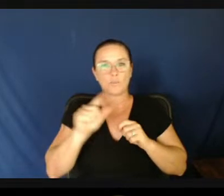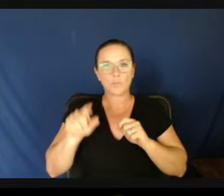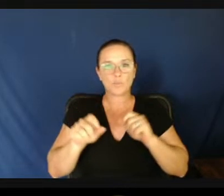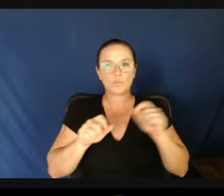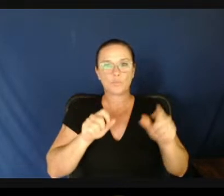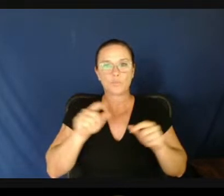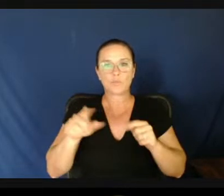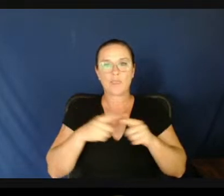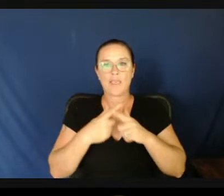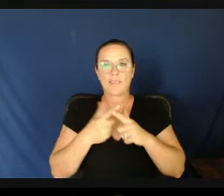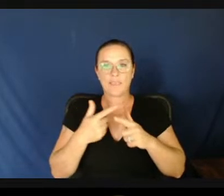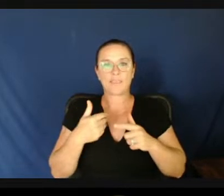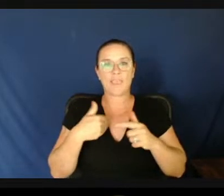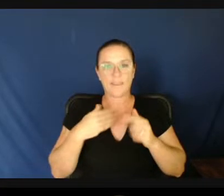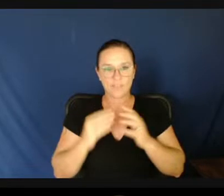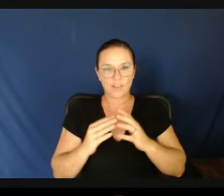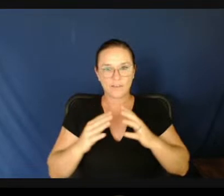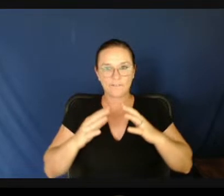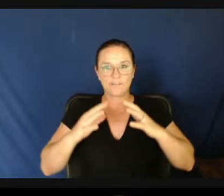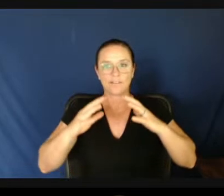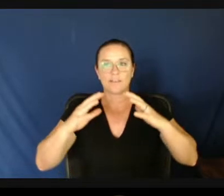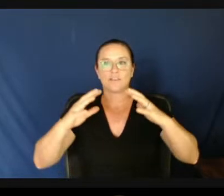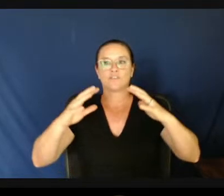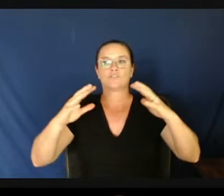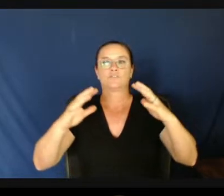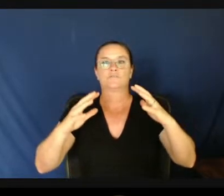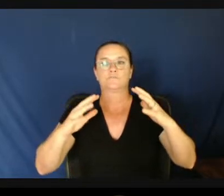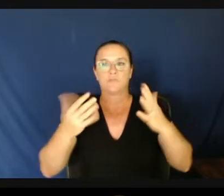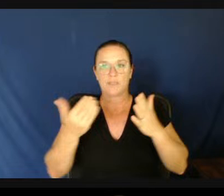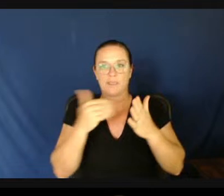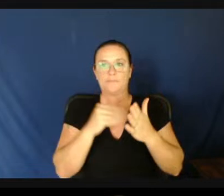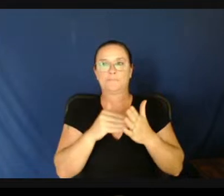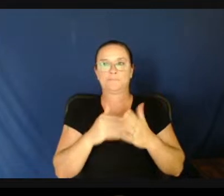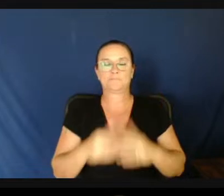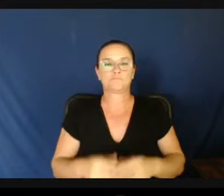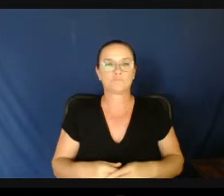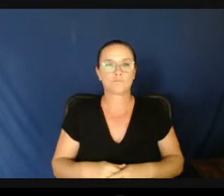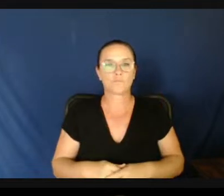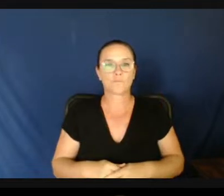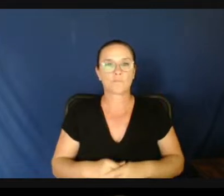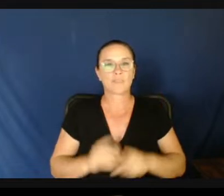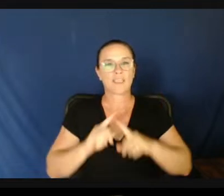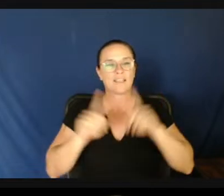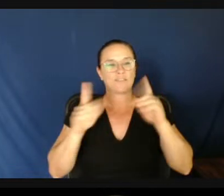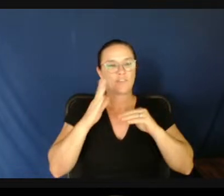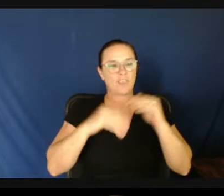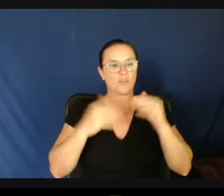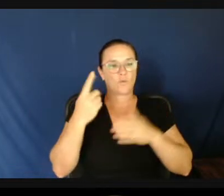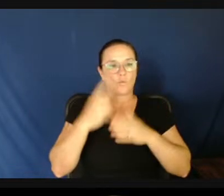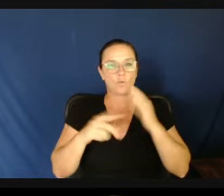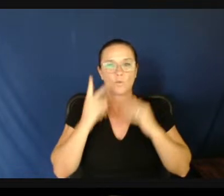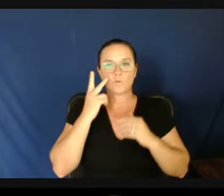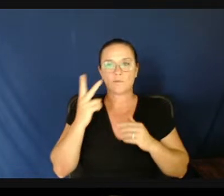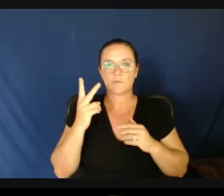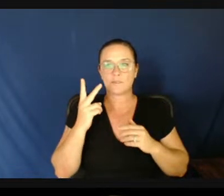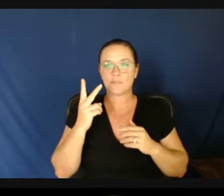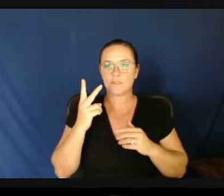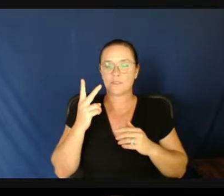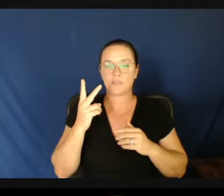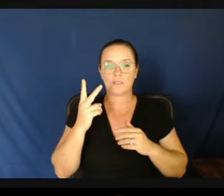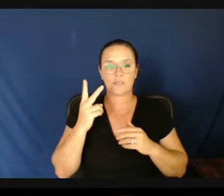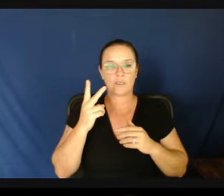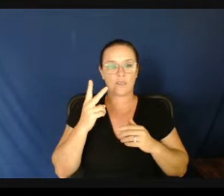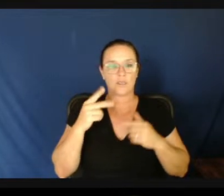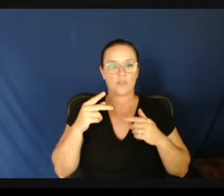an inflationary tilt signal, right? Which was different than what you'd see at the